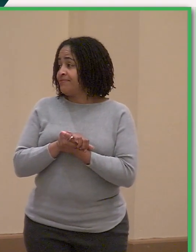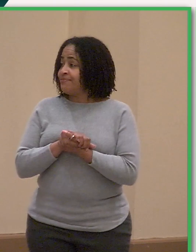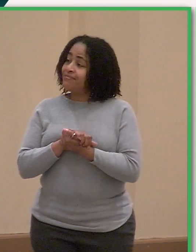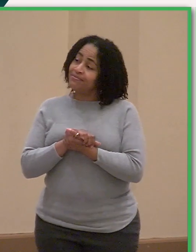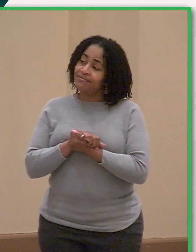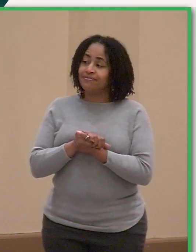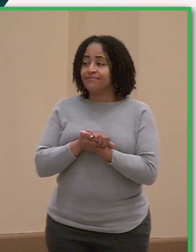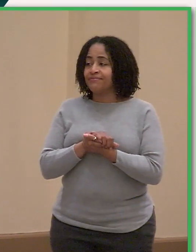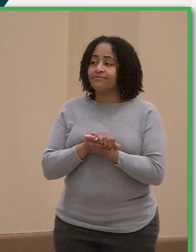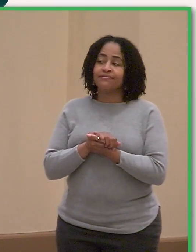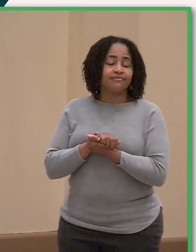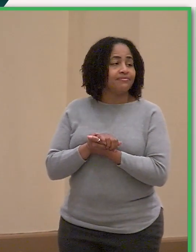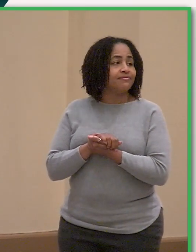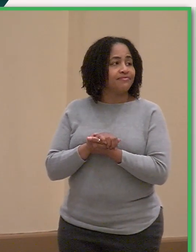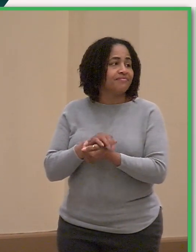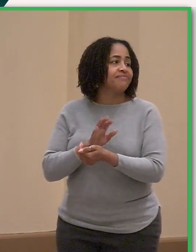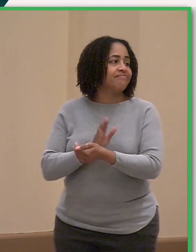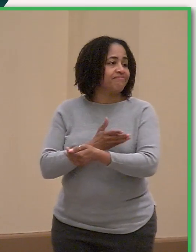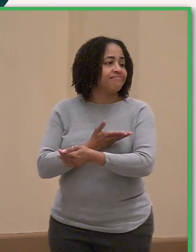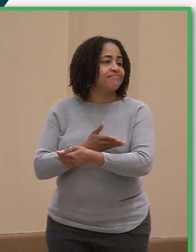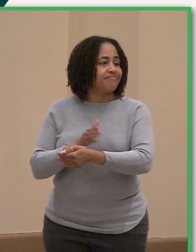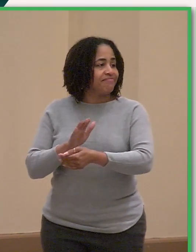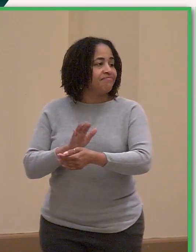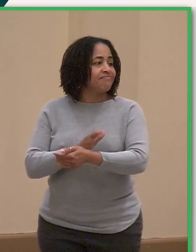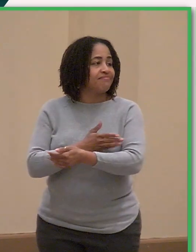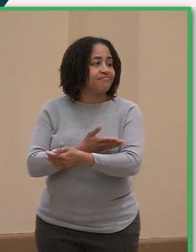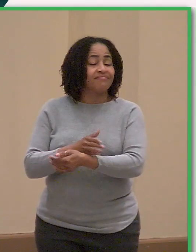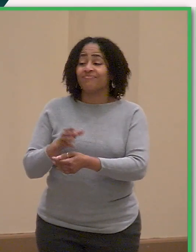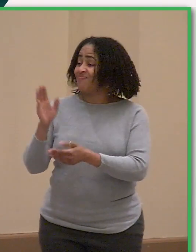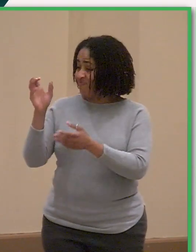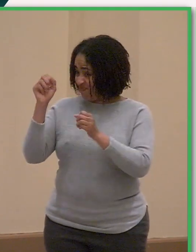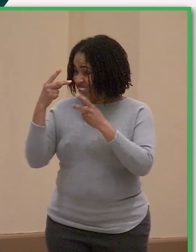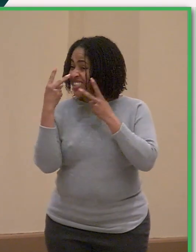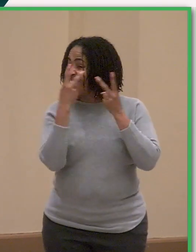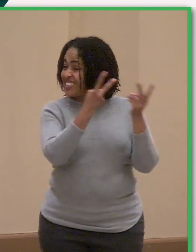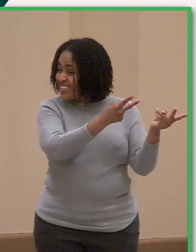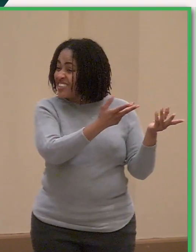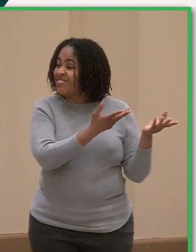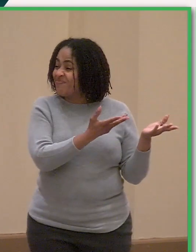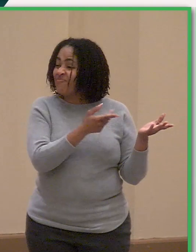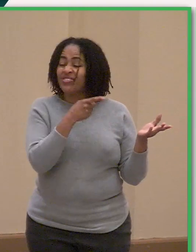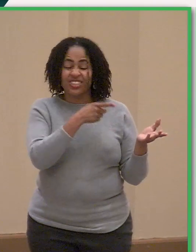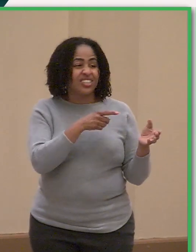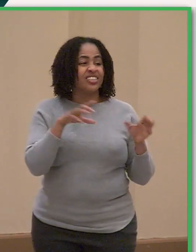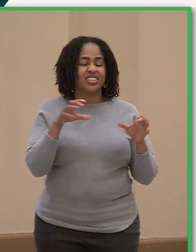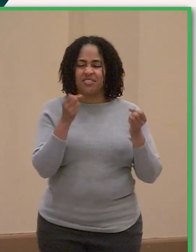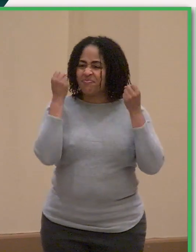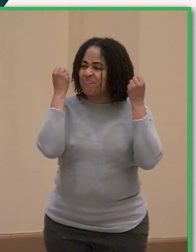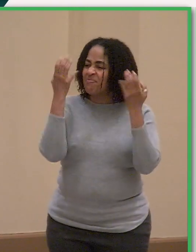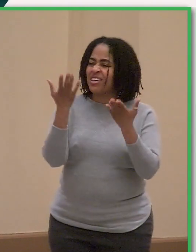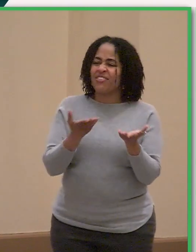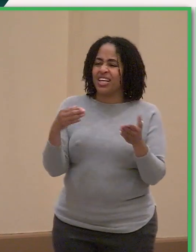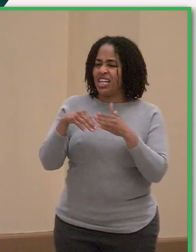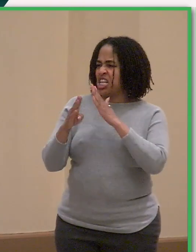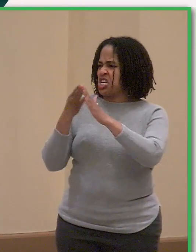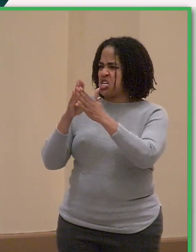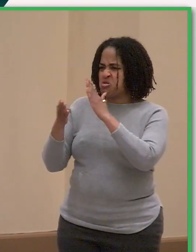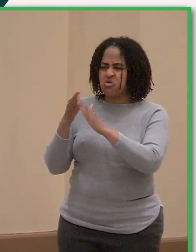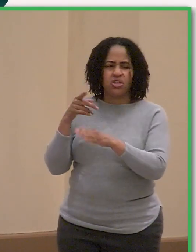So as you see, She's done a number of things in the community, and she's